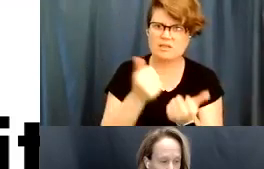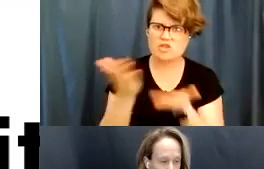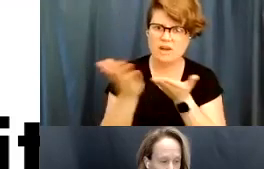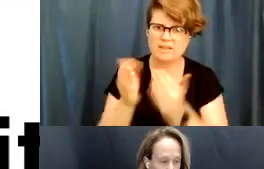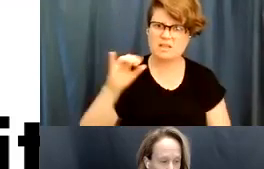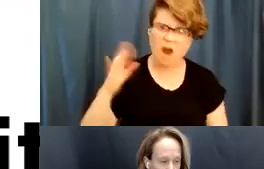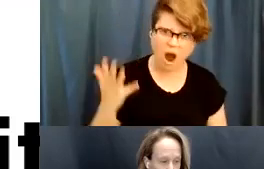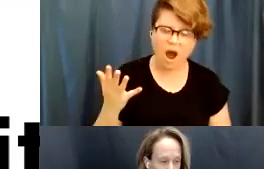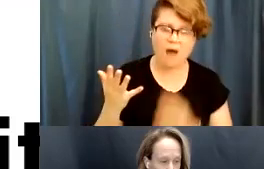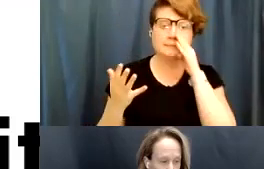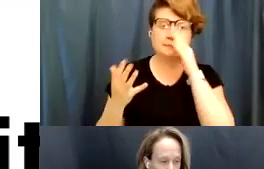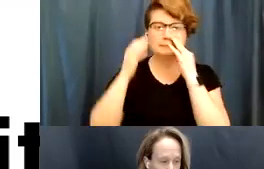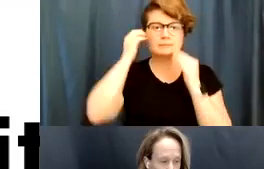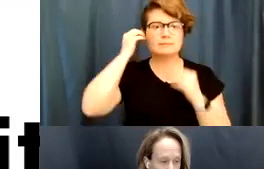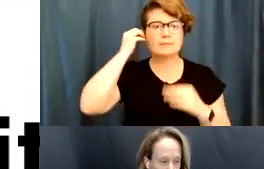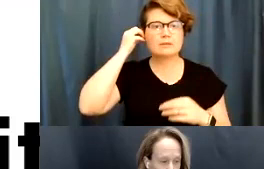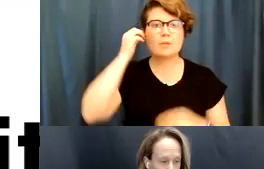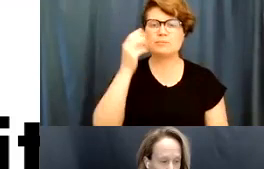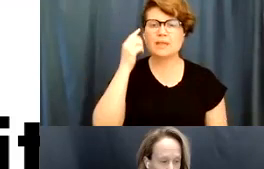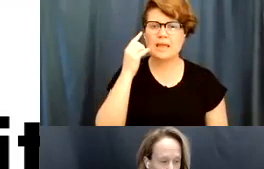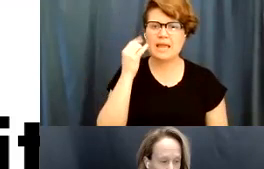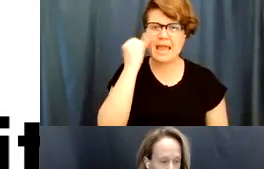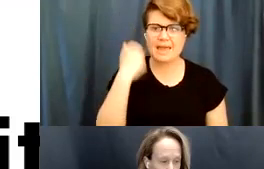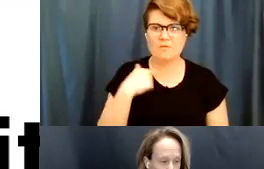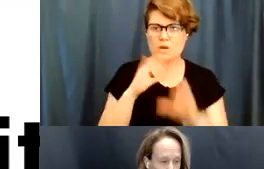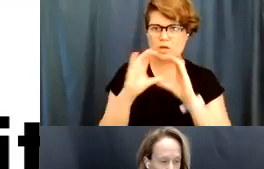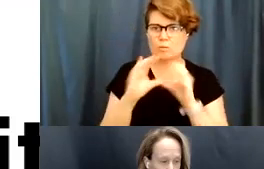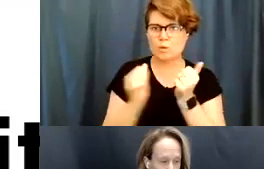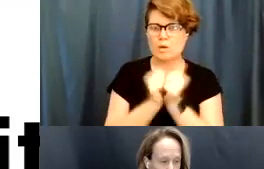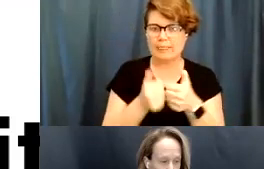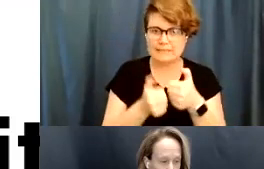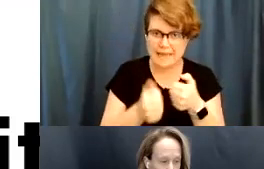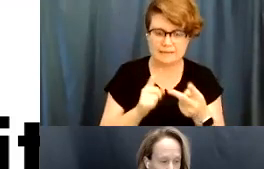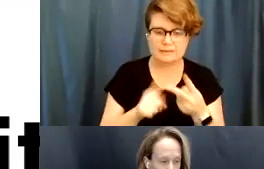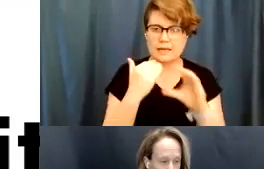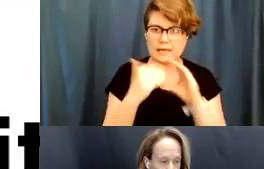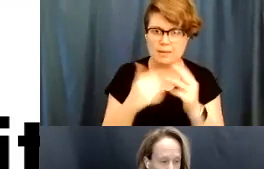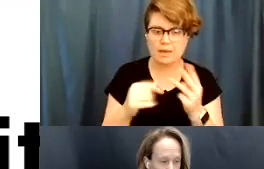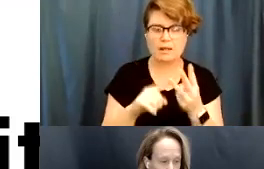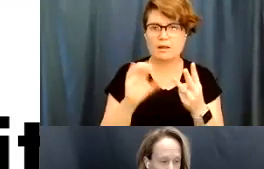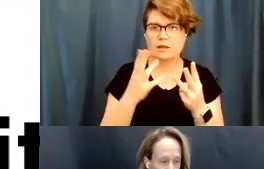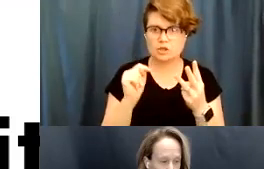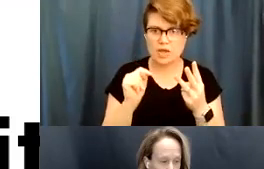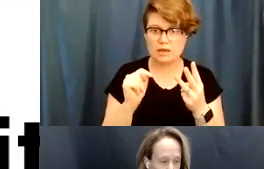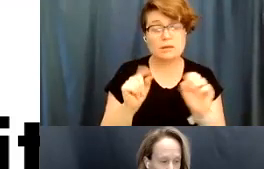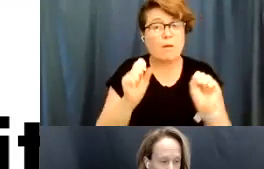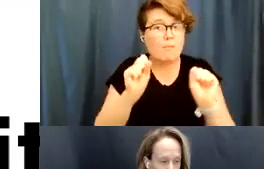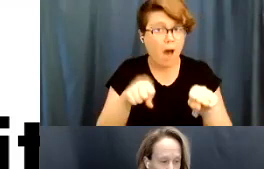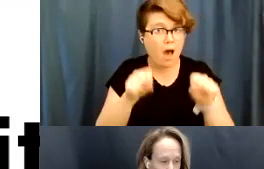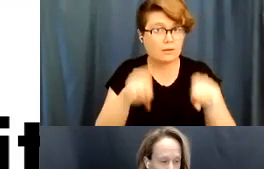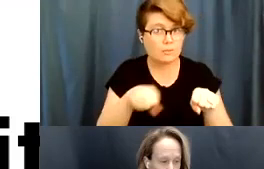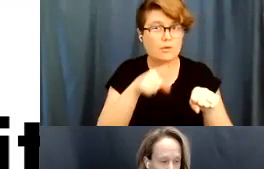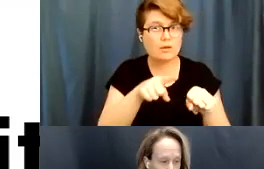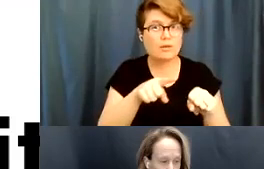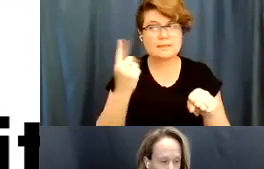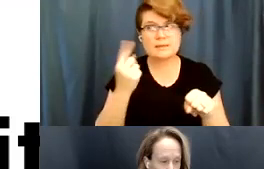via text or with emails or even on a chat, there's a possibility that it could be